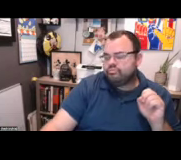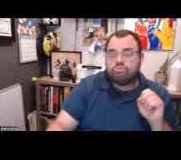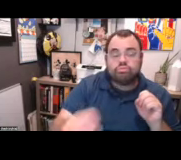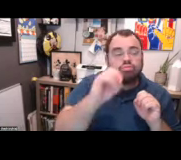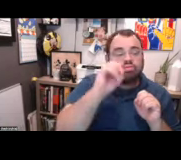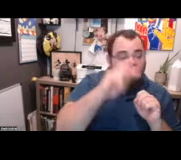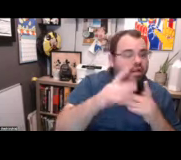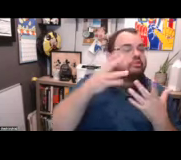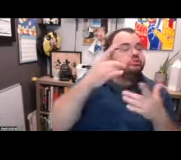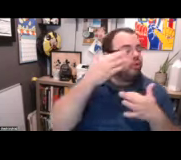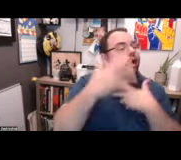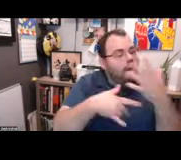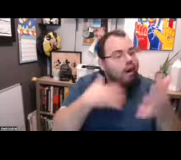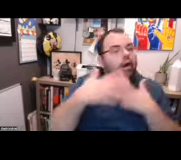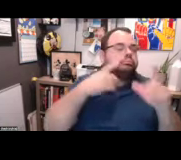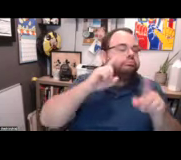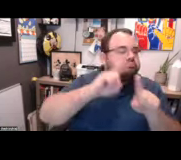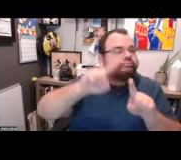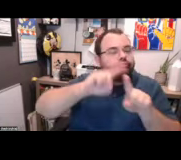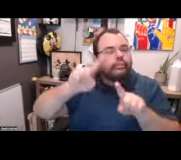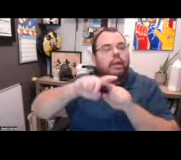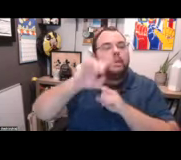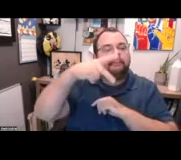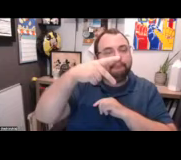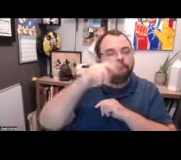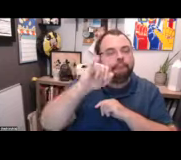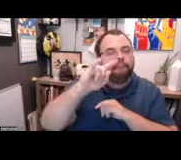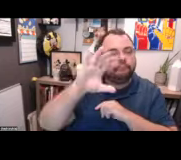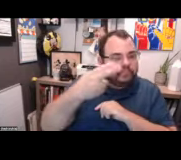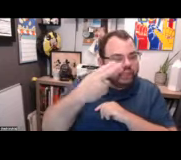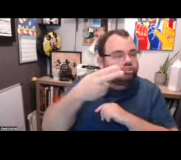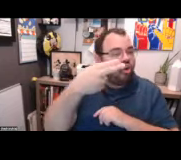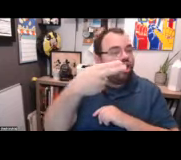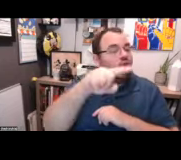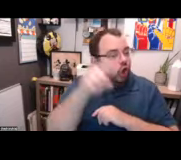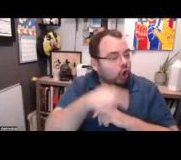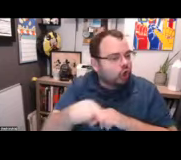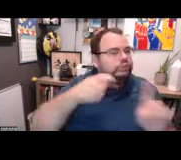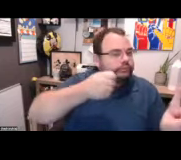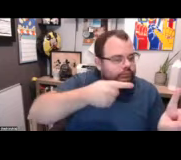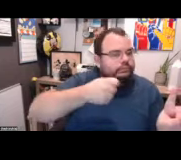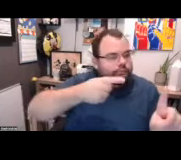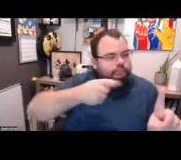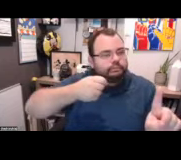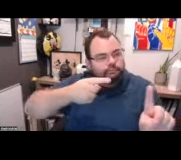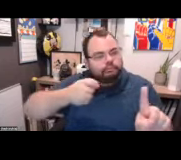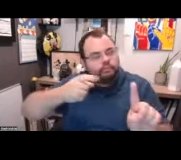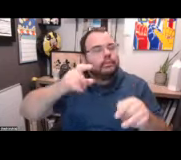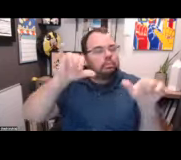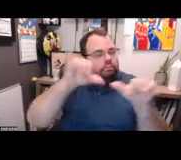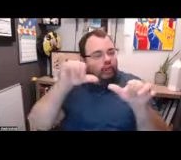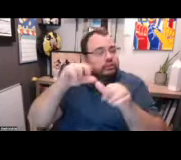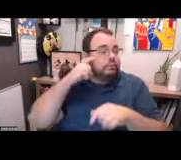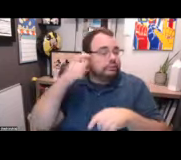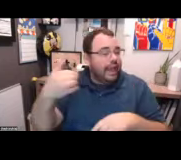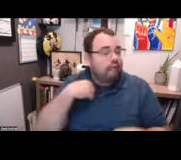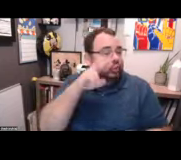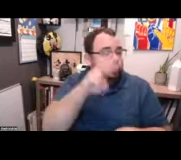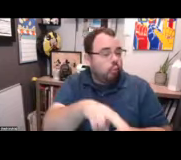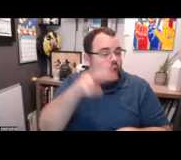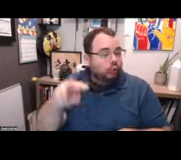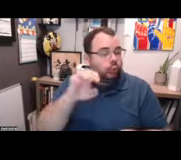Okay, so again, There's different pitches, there's hertz, there's frequencies,